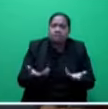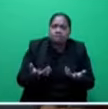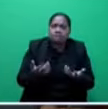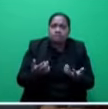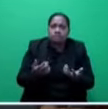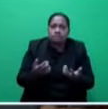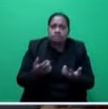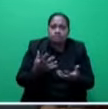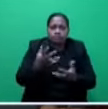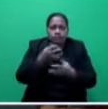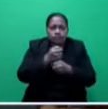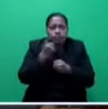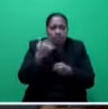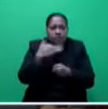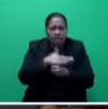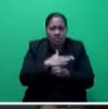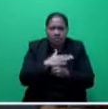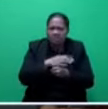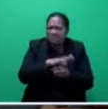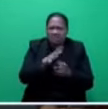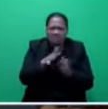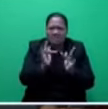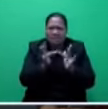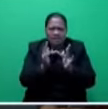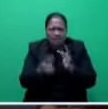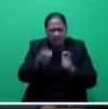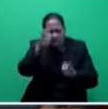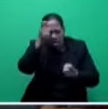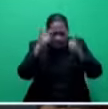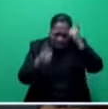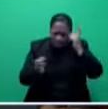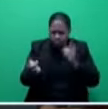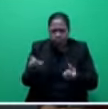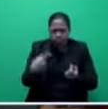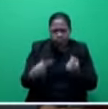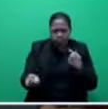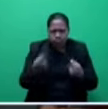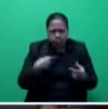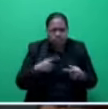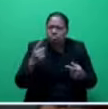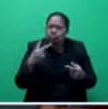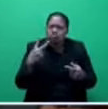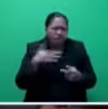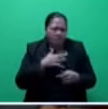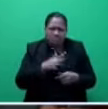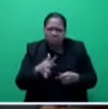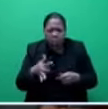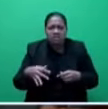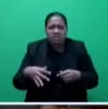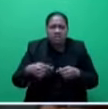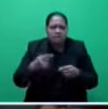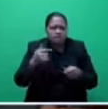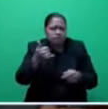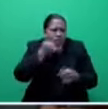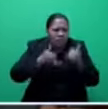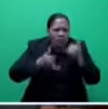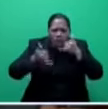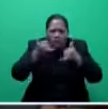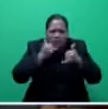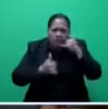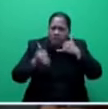an average of 100 daily email queries and 250 weekly phone calls we recorded in regards to